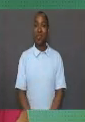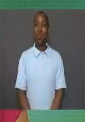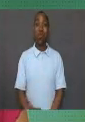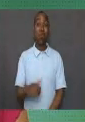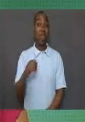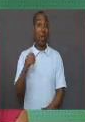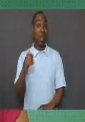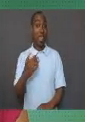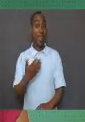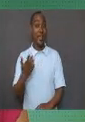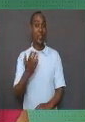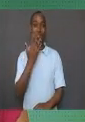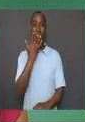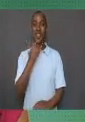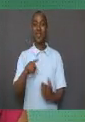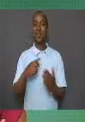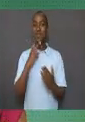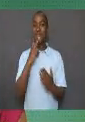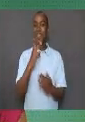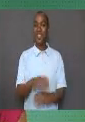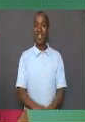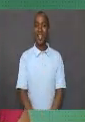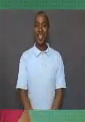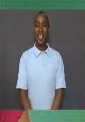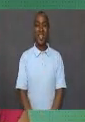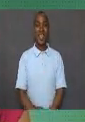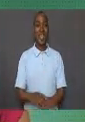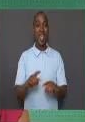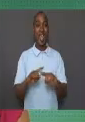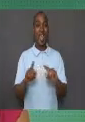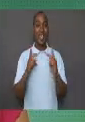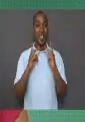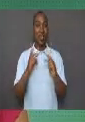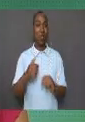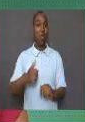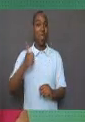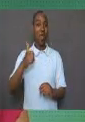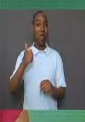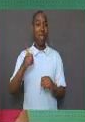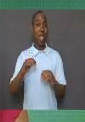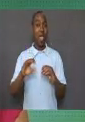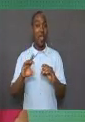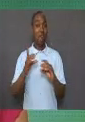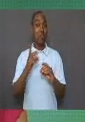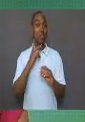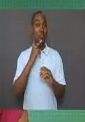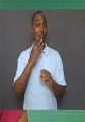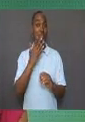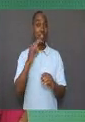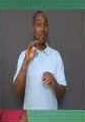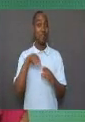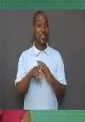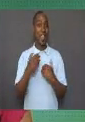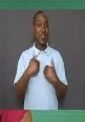components of blood. We identified the main components of blood,